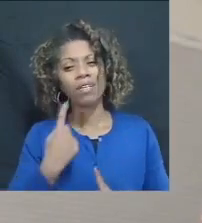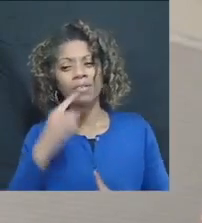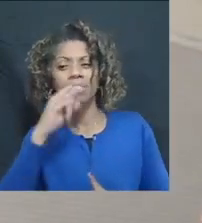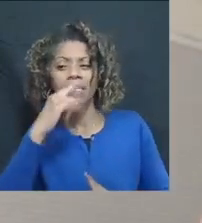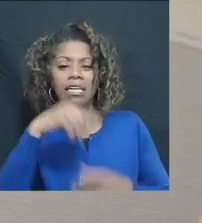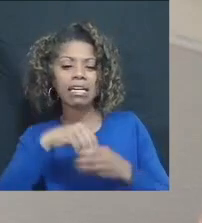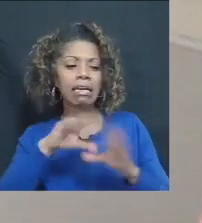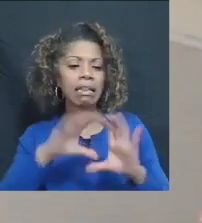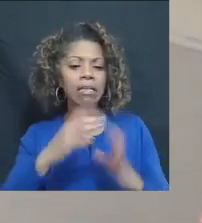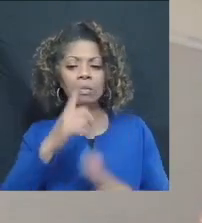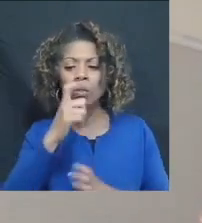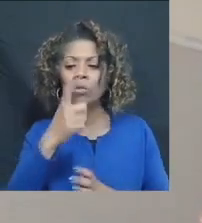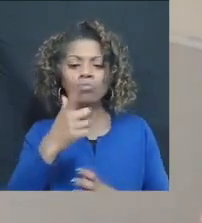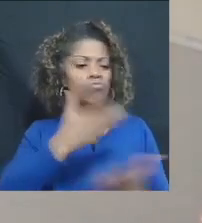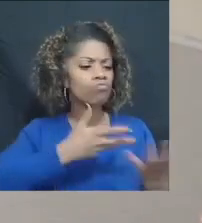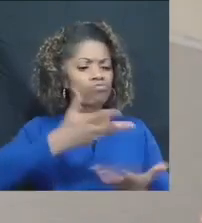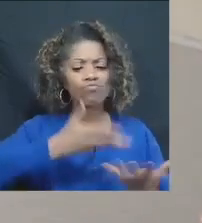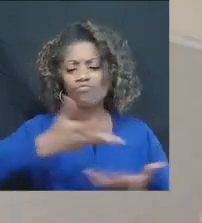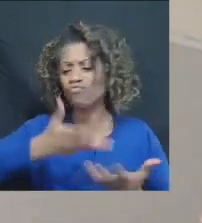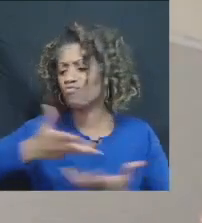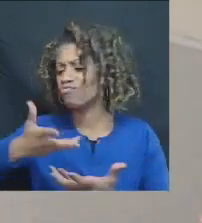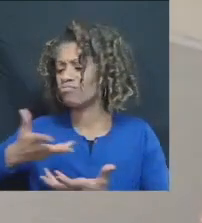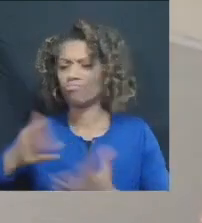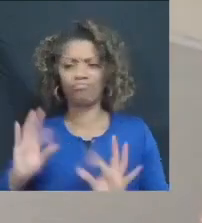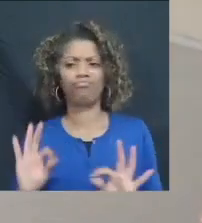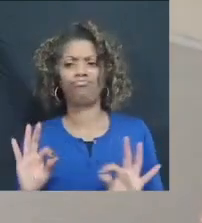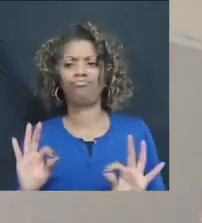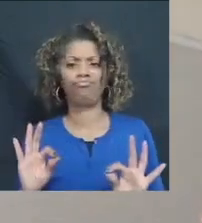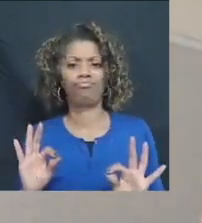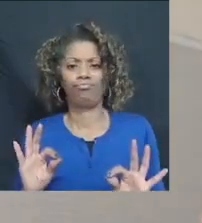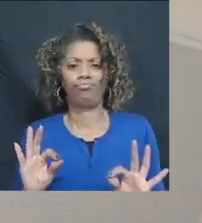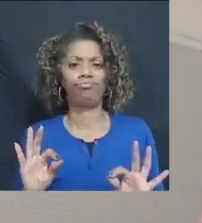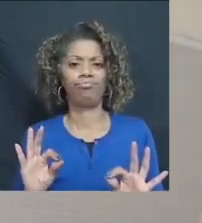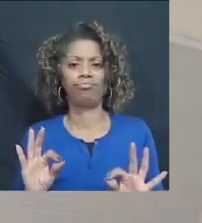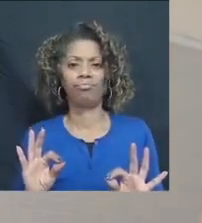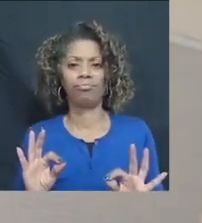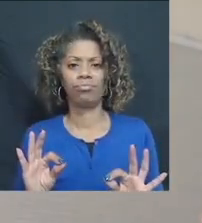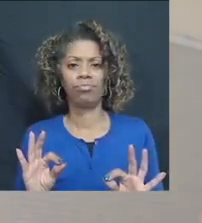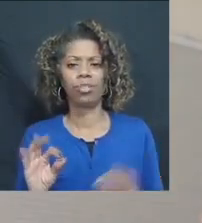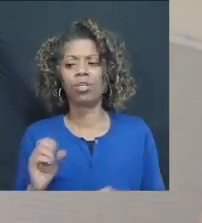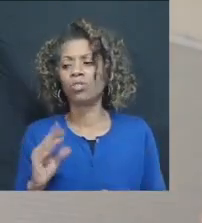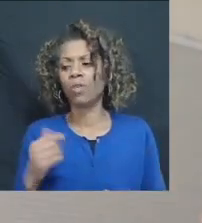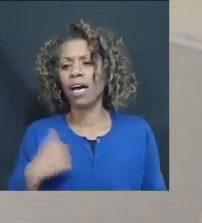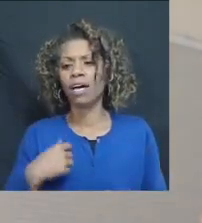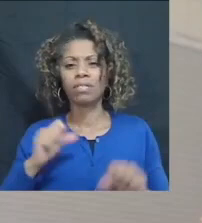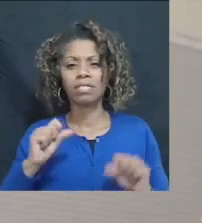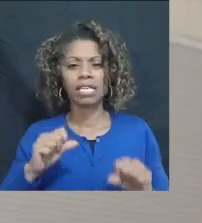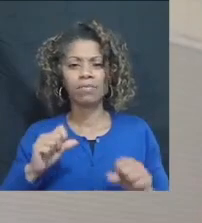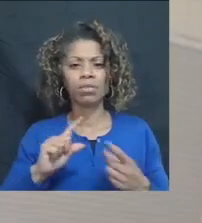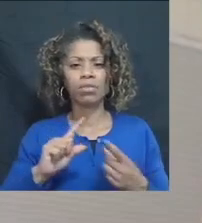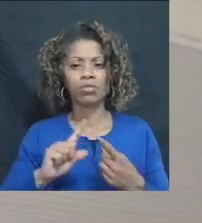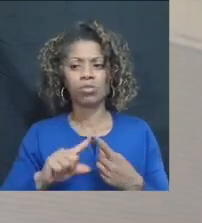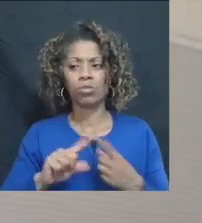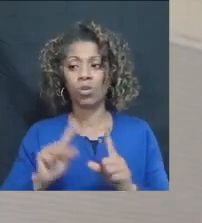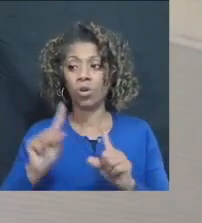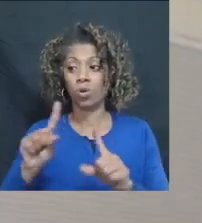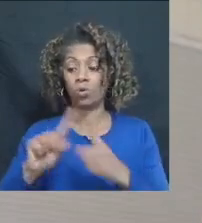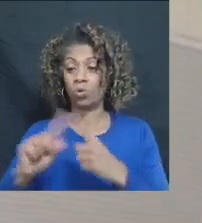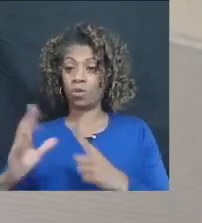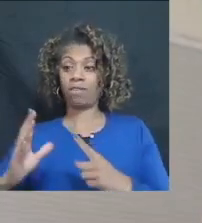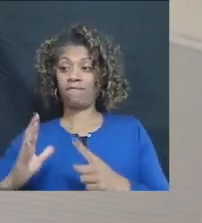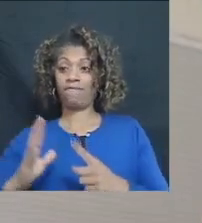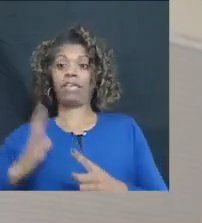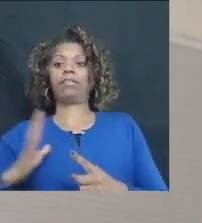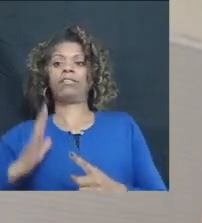everyone. And so I was in homes of privilege and homes of underprivileged,